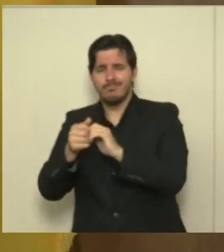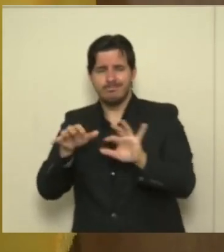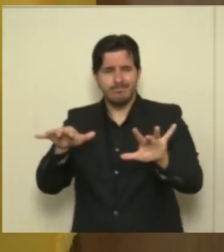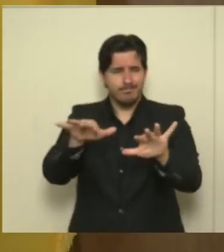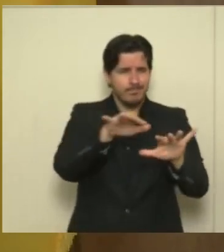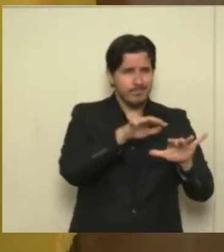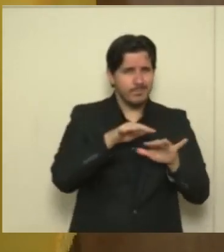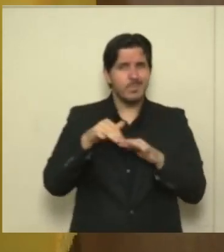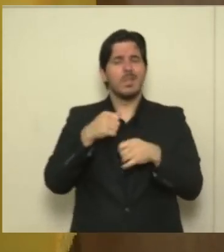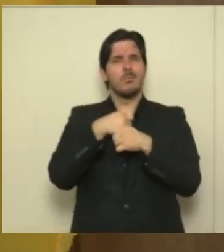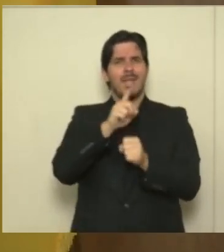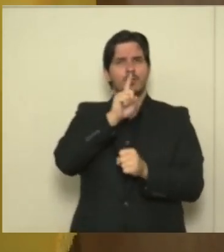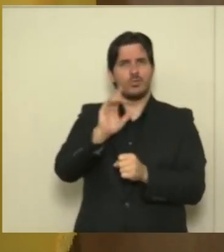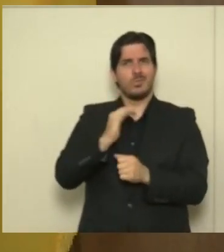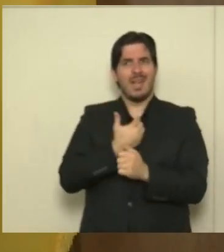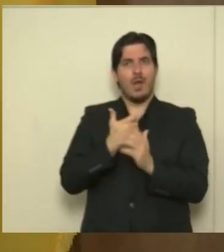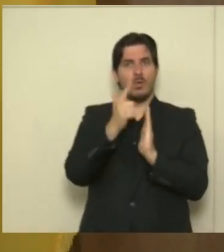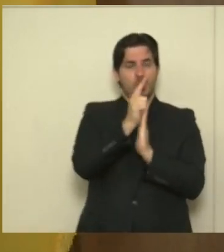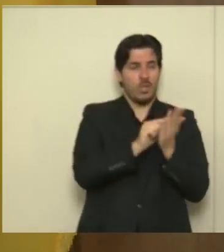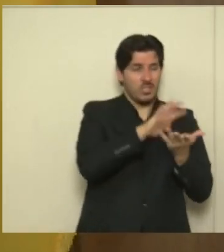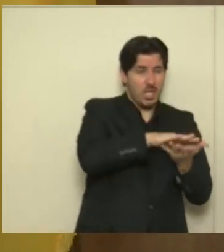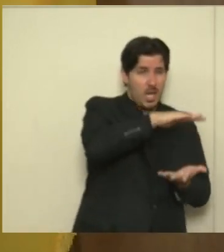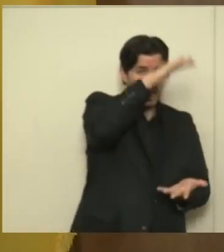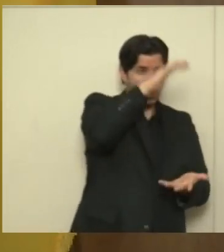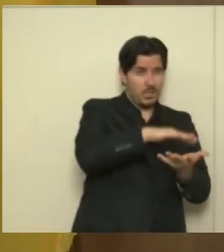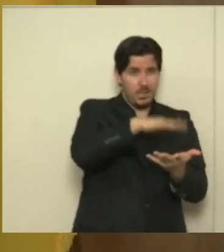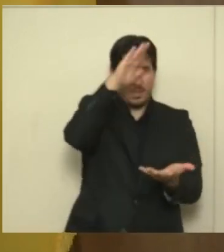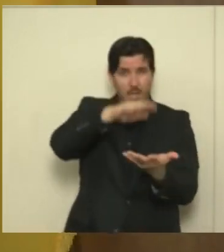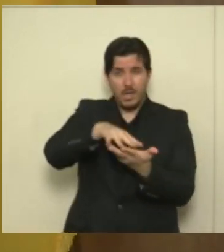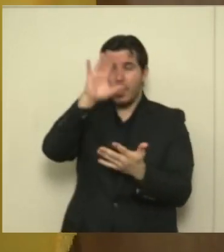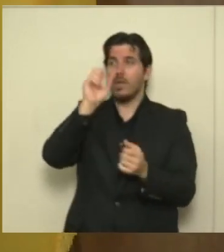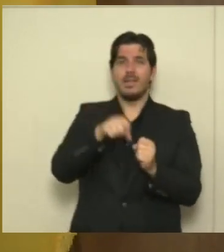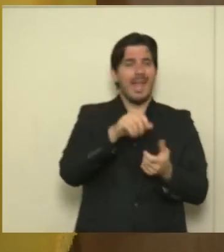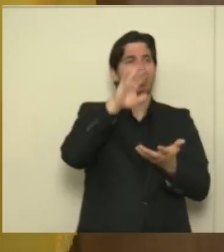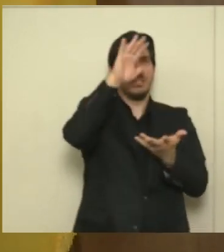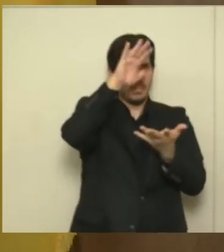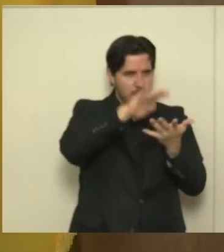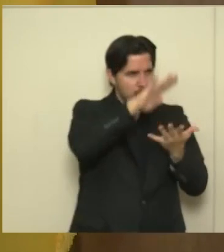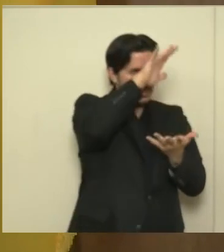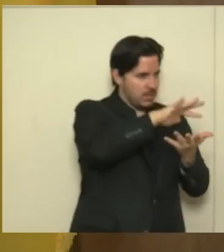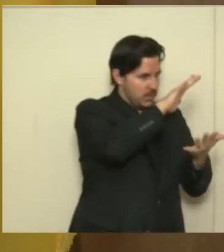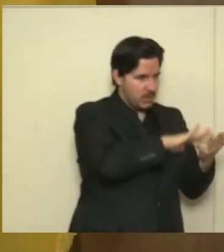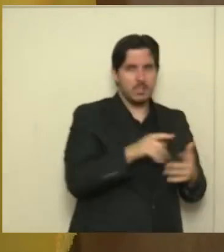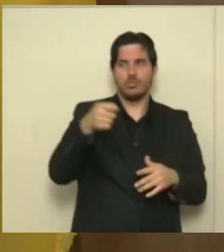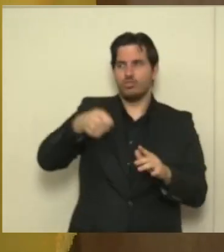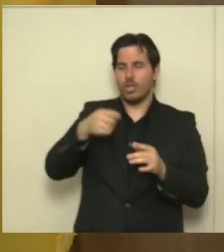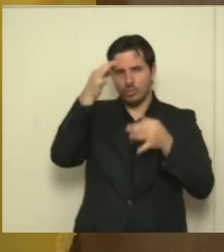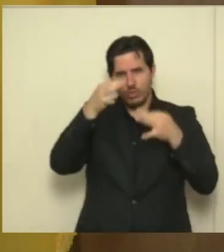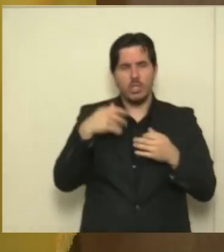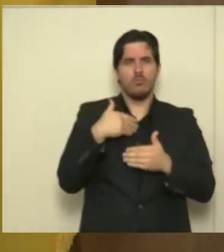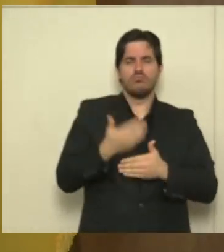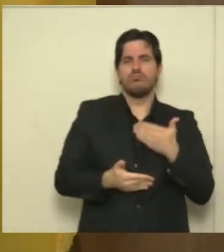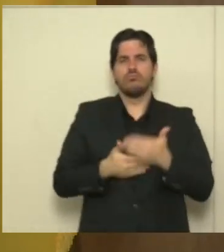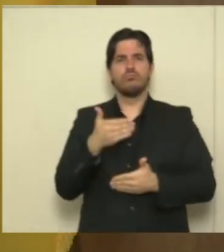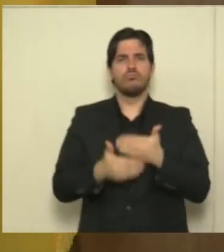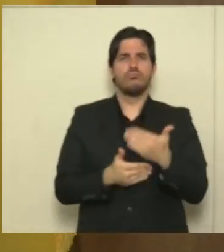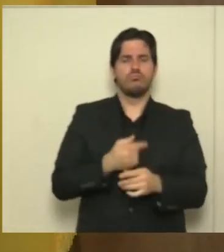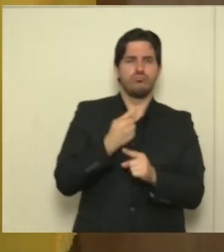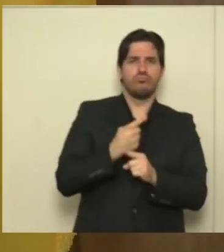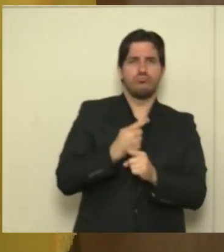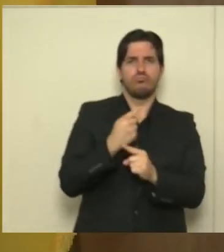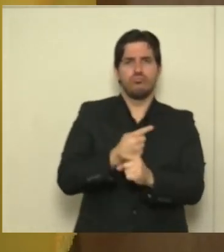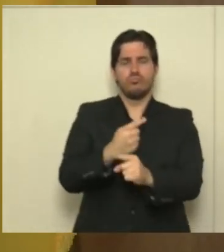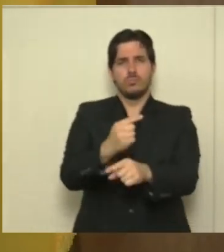dockets successfully along and meeting the needs of New Mexicans who are before the court. And yes, I am satisfied that all of